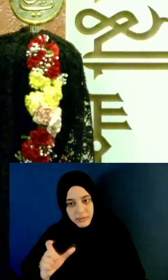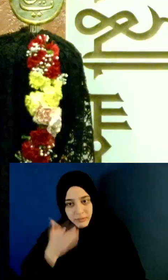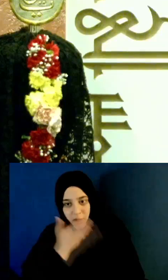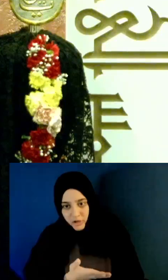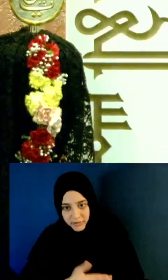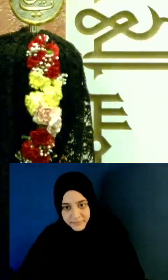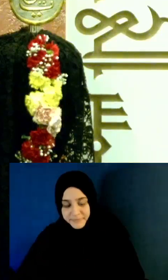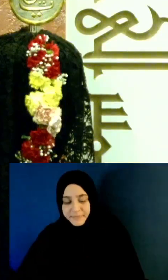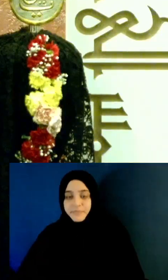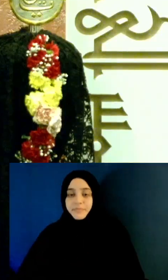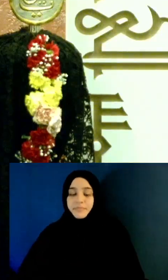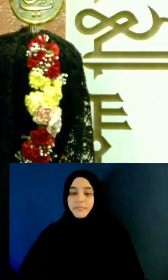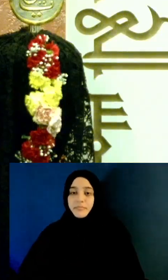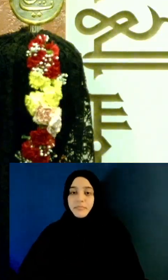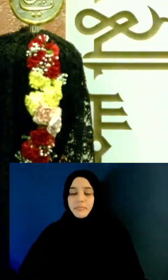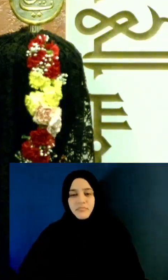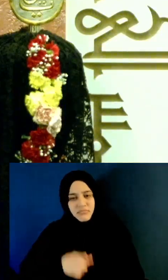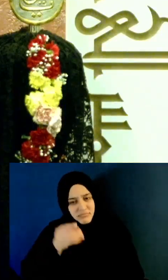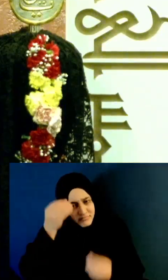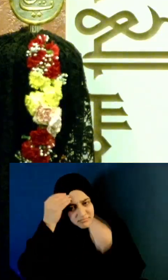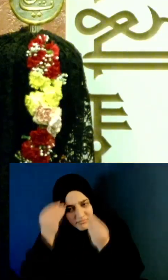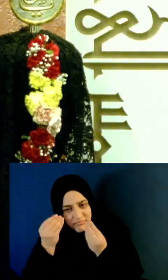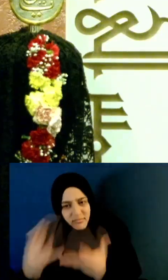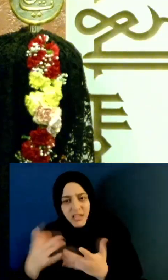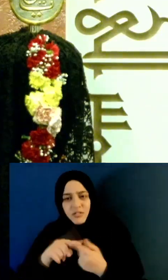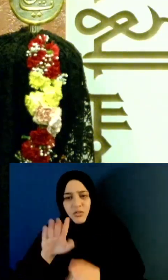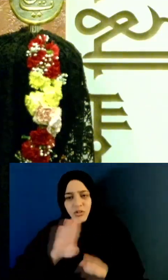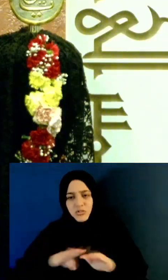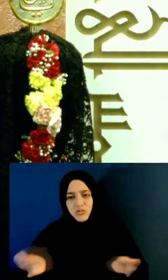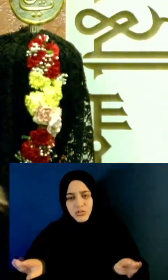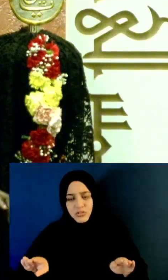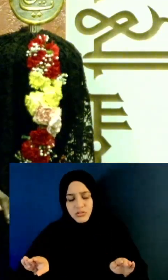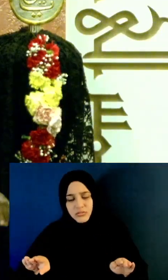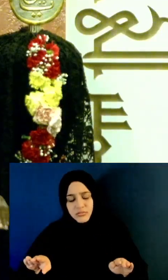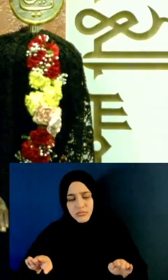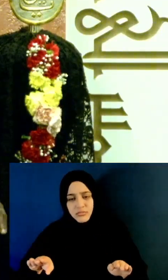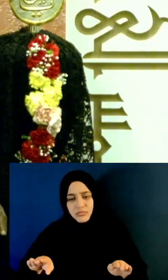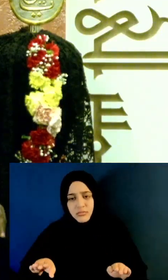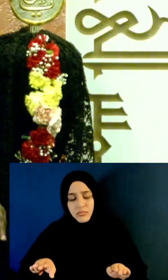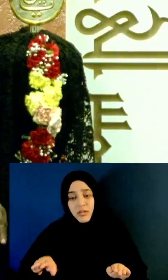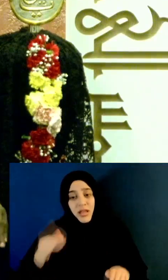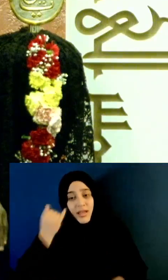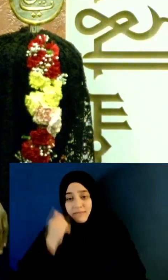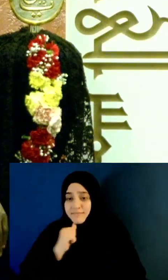instill that in your children from young age. Otherwise, you'll regret it.